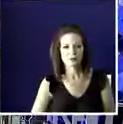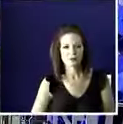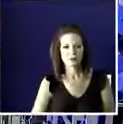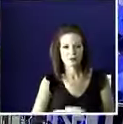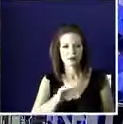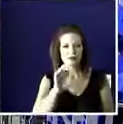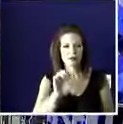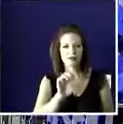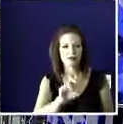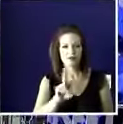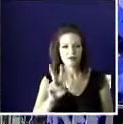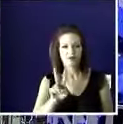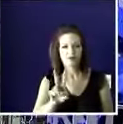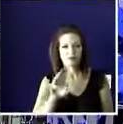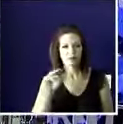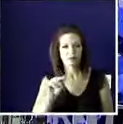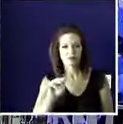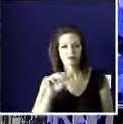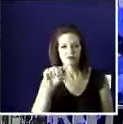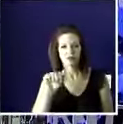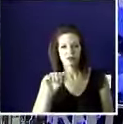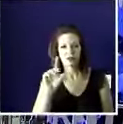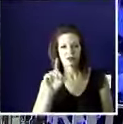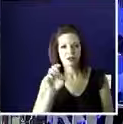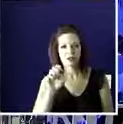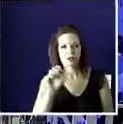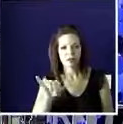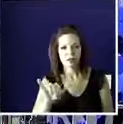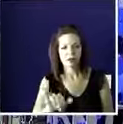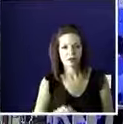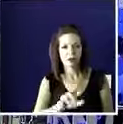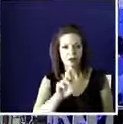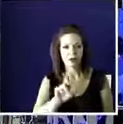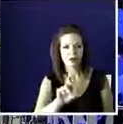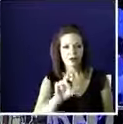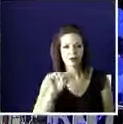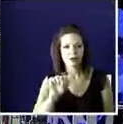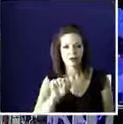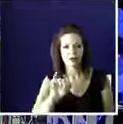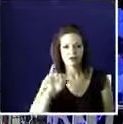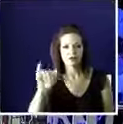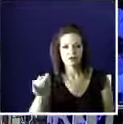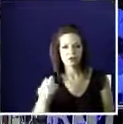Elijah Victor Malej Ade. Reagan Alexis Joanne.